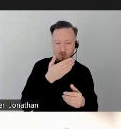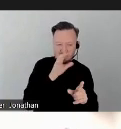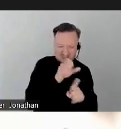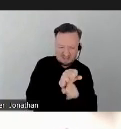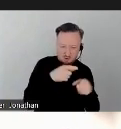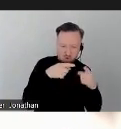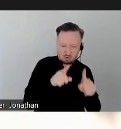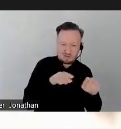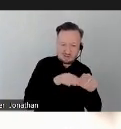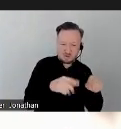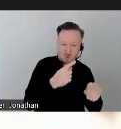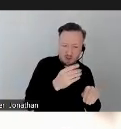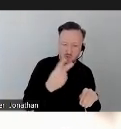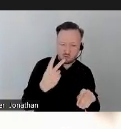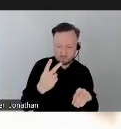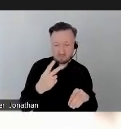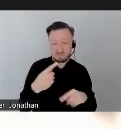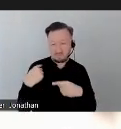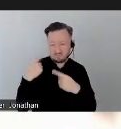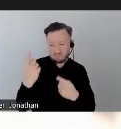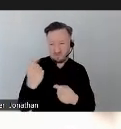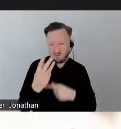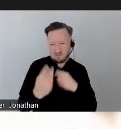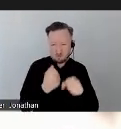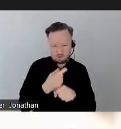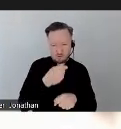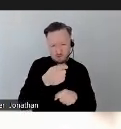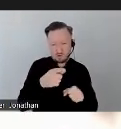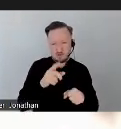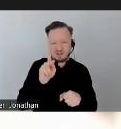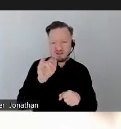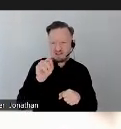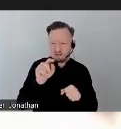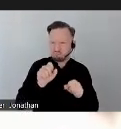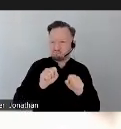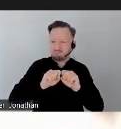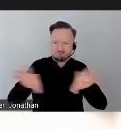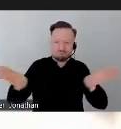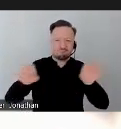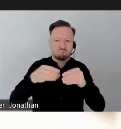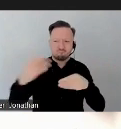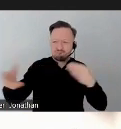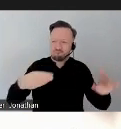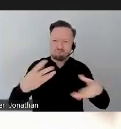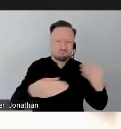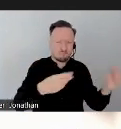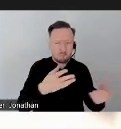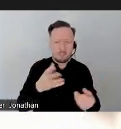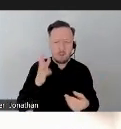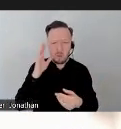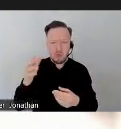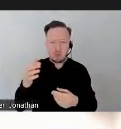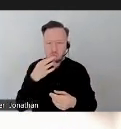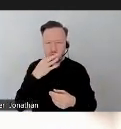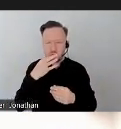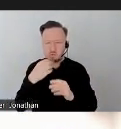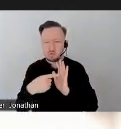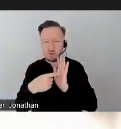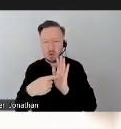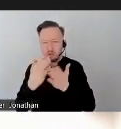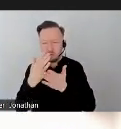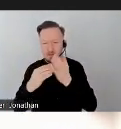of years distributing colorectal kits. I'll share some statistics in just a moment, but just a little information about the kit. When we are doing